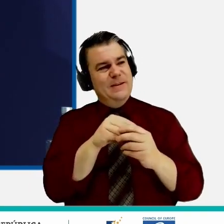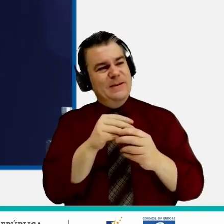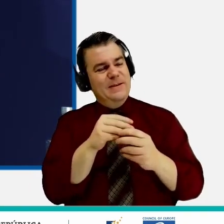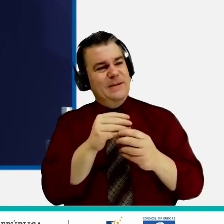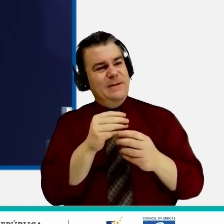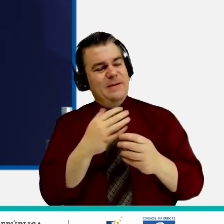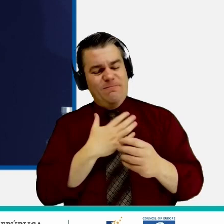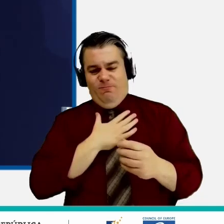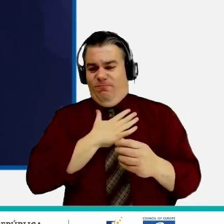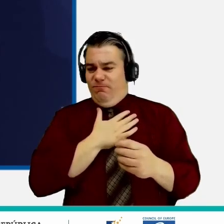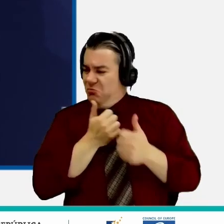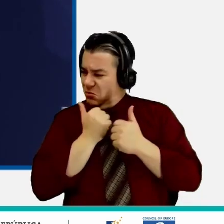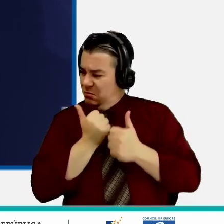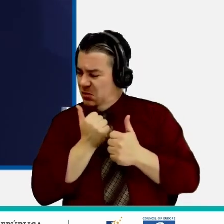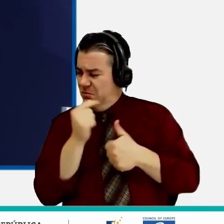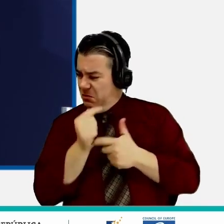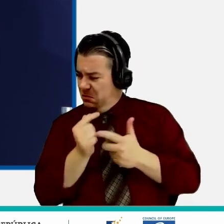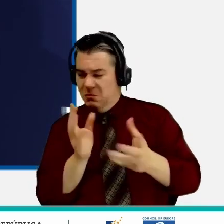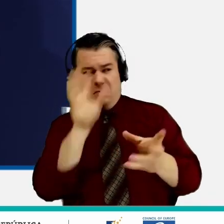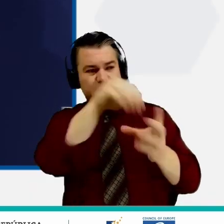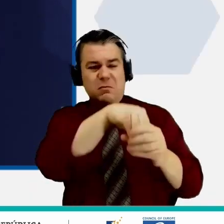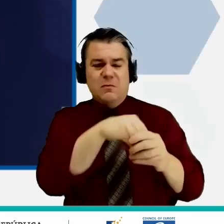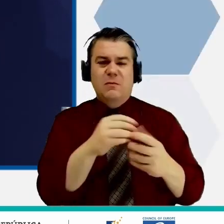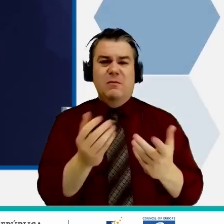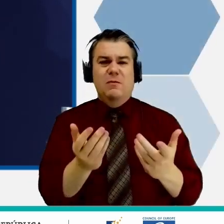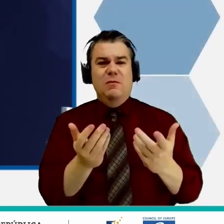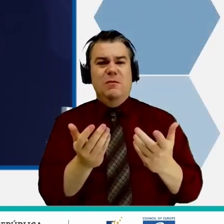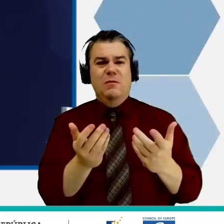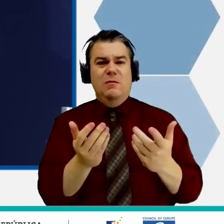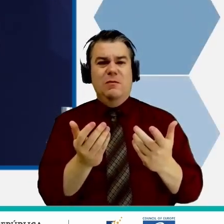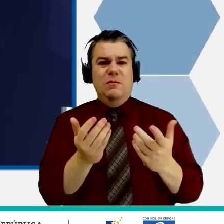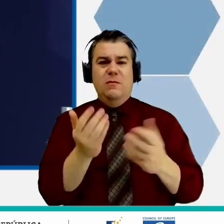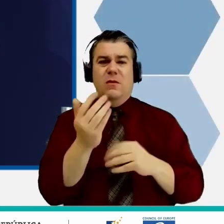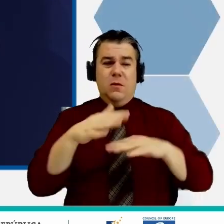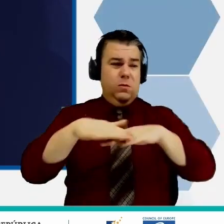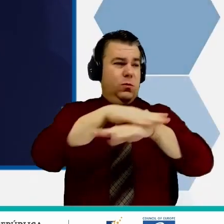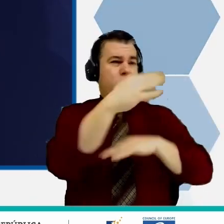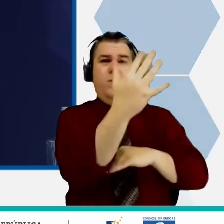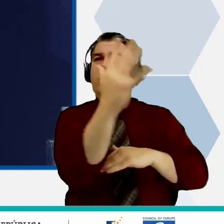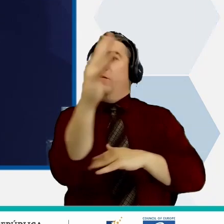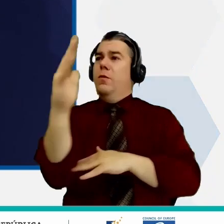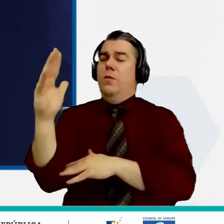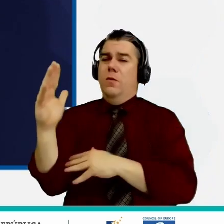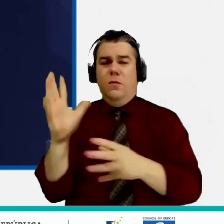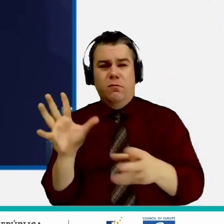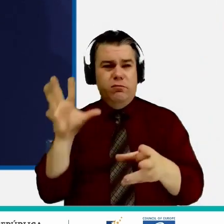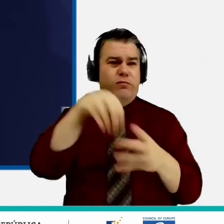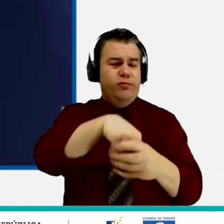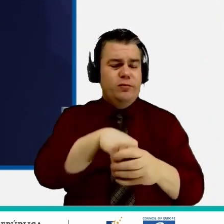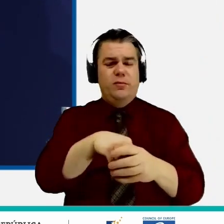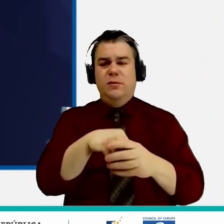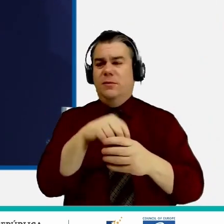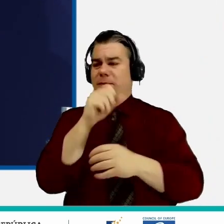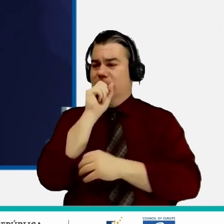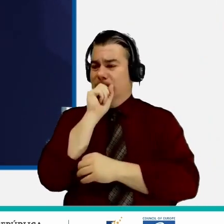societies? How can we put back regeneration of nature back into the center of our economic system?